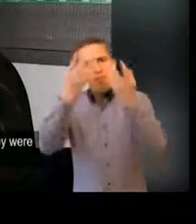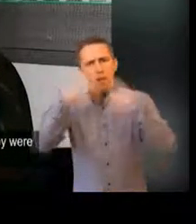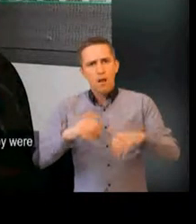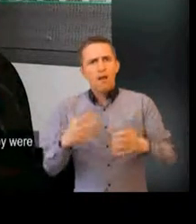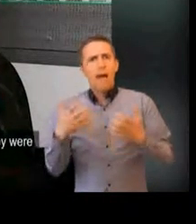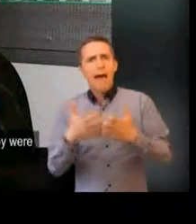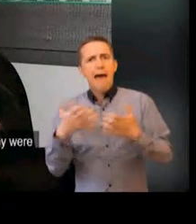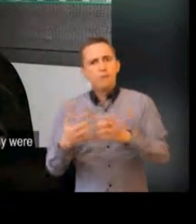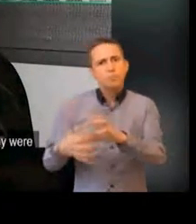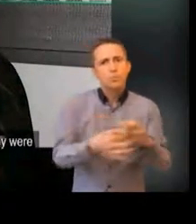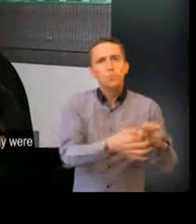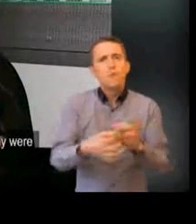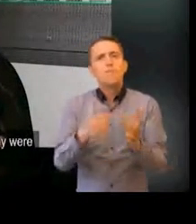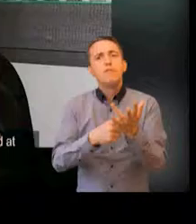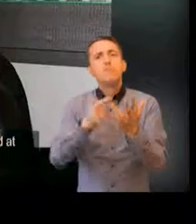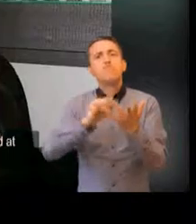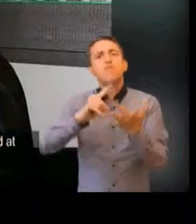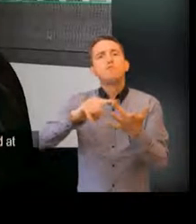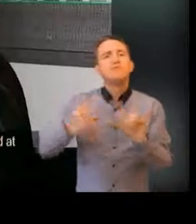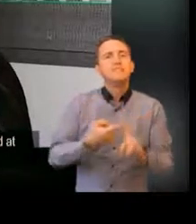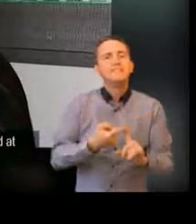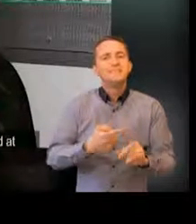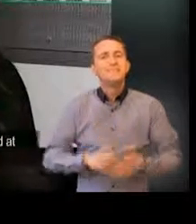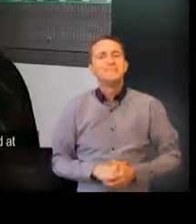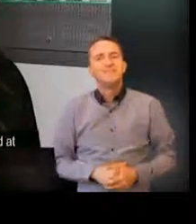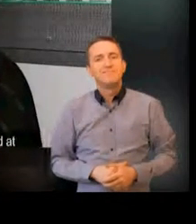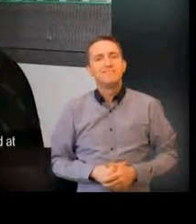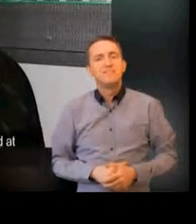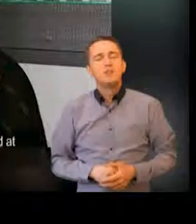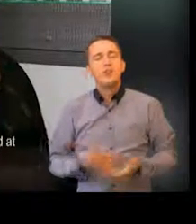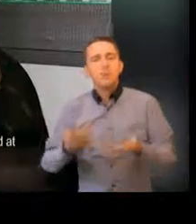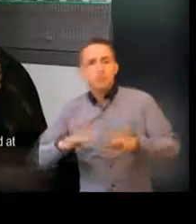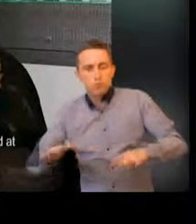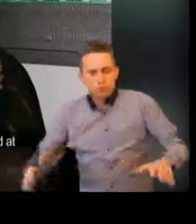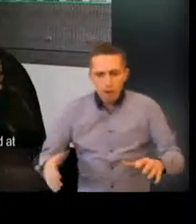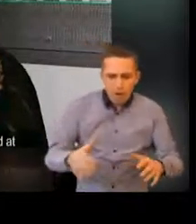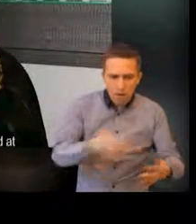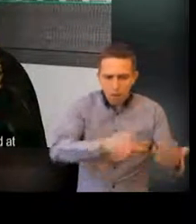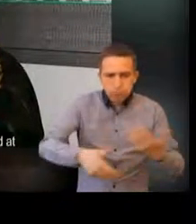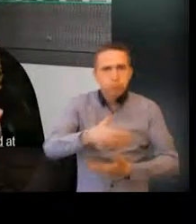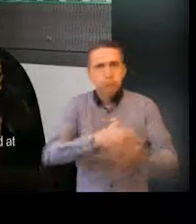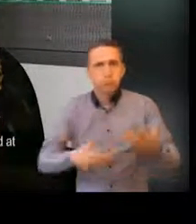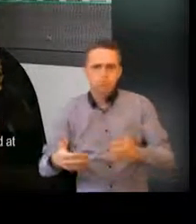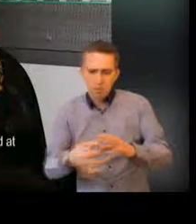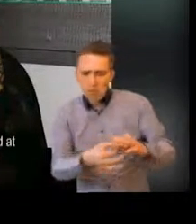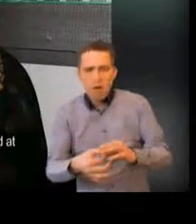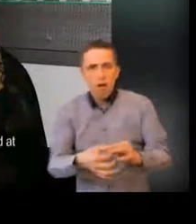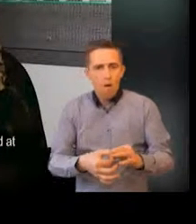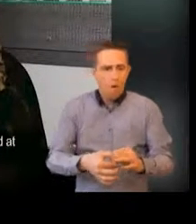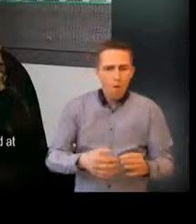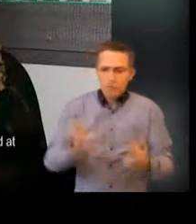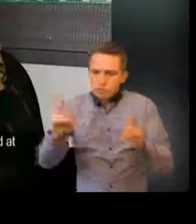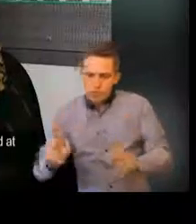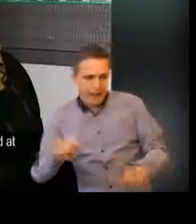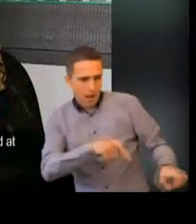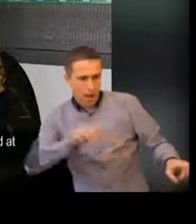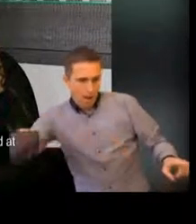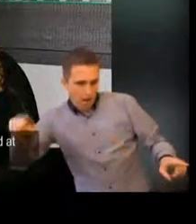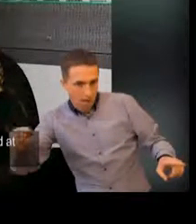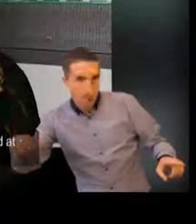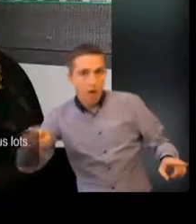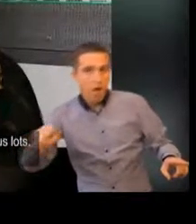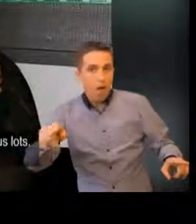books, and people in to explain to us to do this, both her parents and anybody else that worked along with her. And she had buddies within the